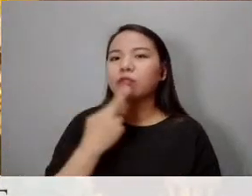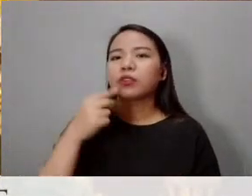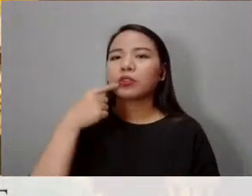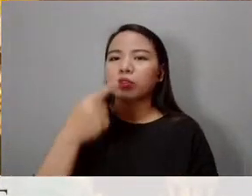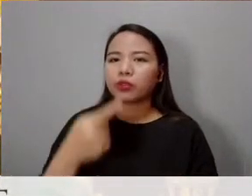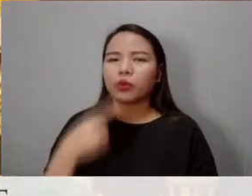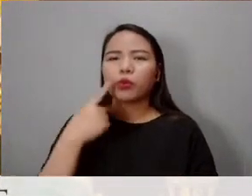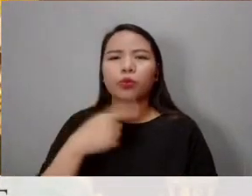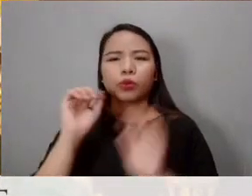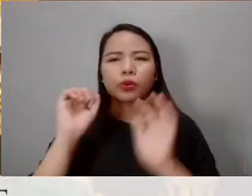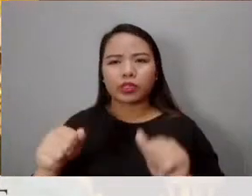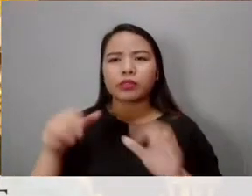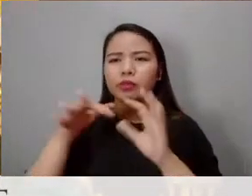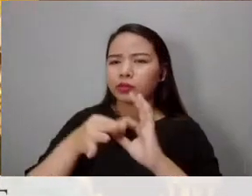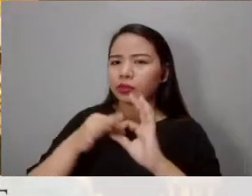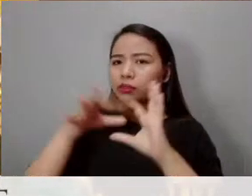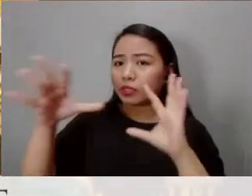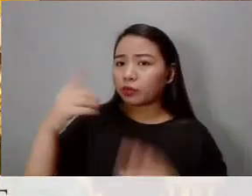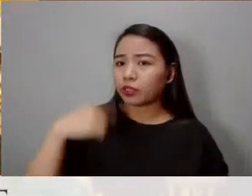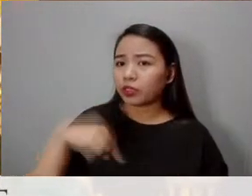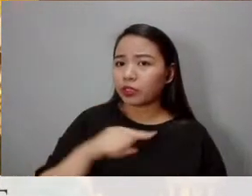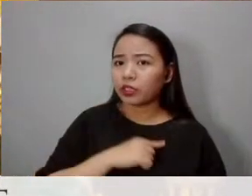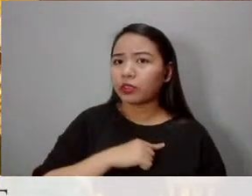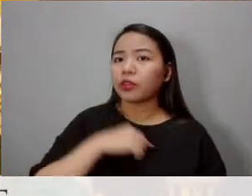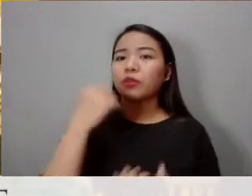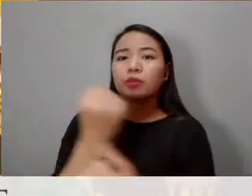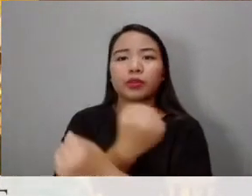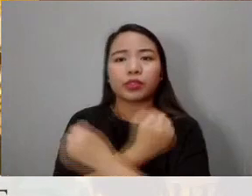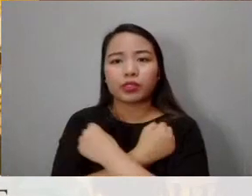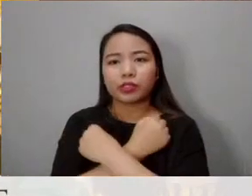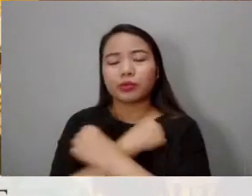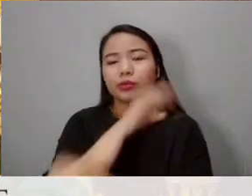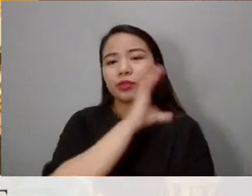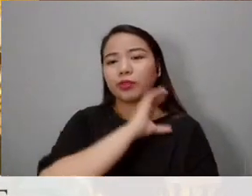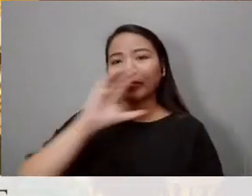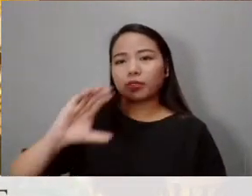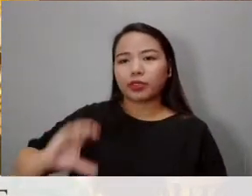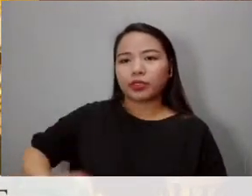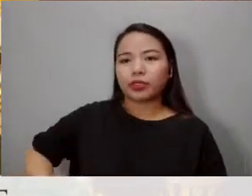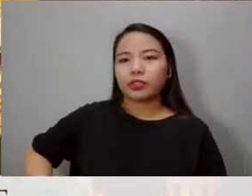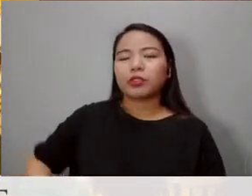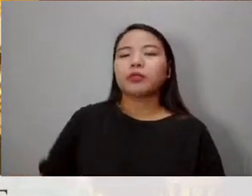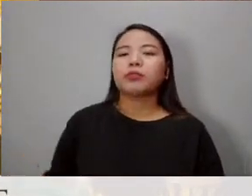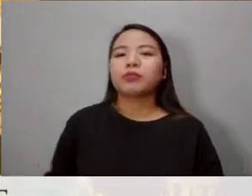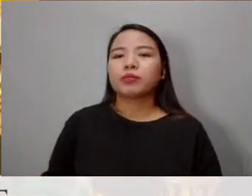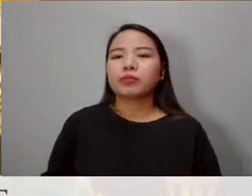us from the love of Christ? Shall